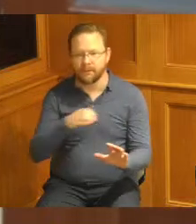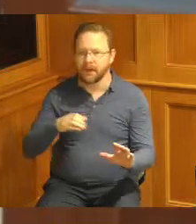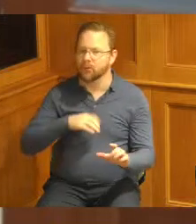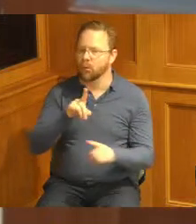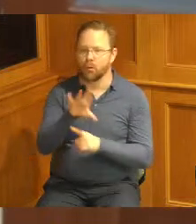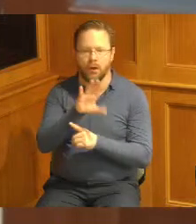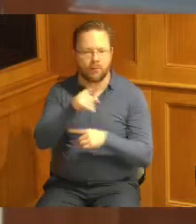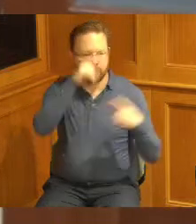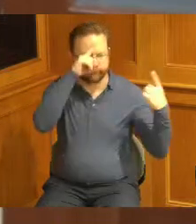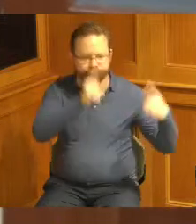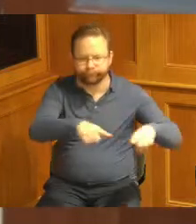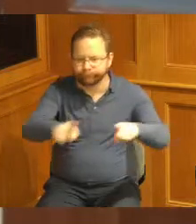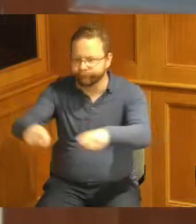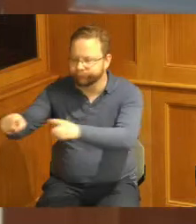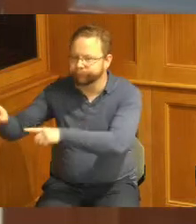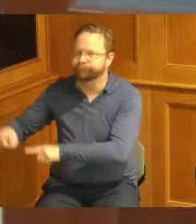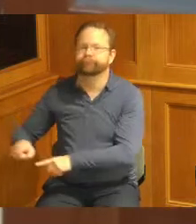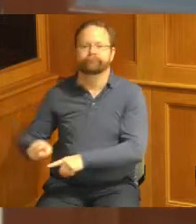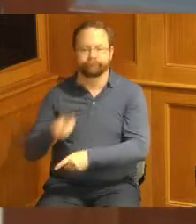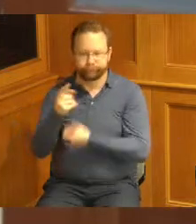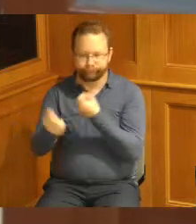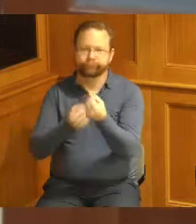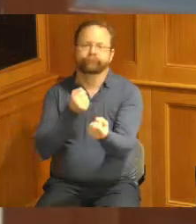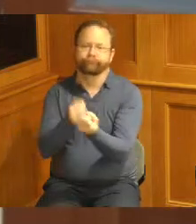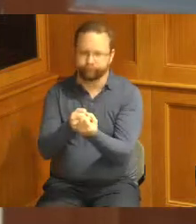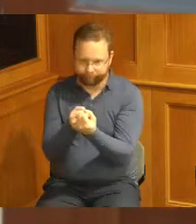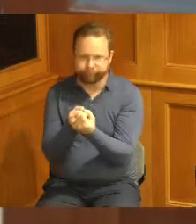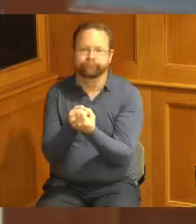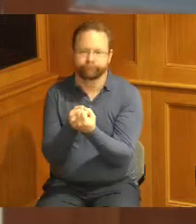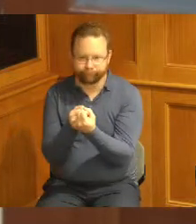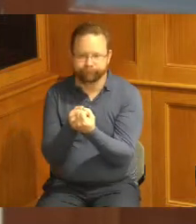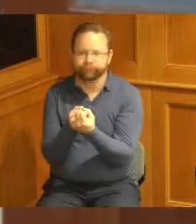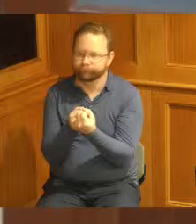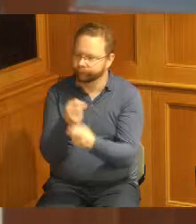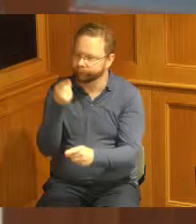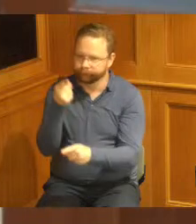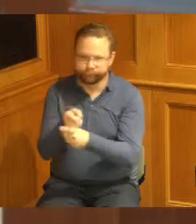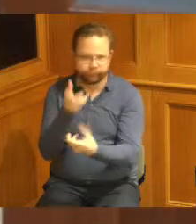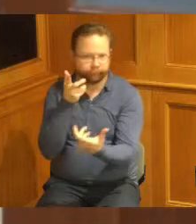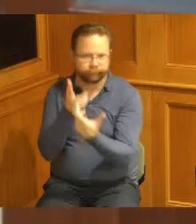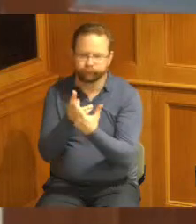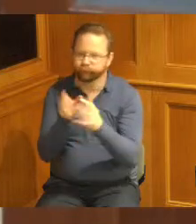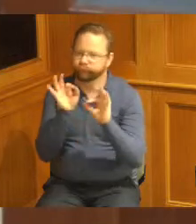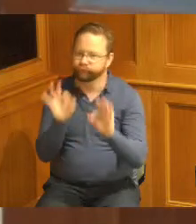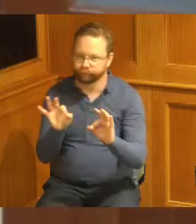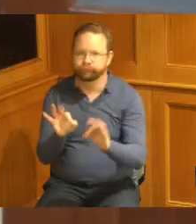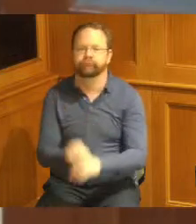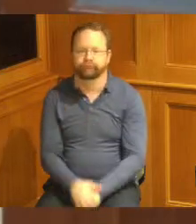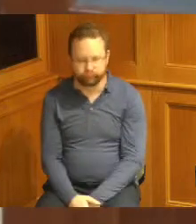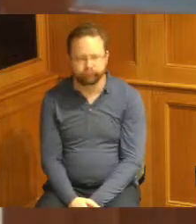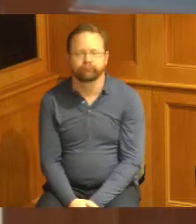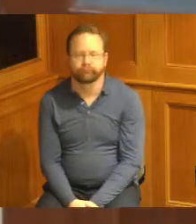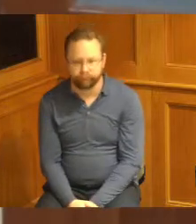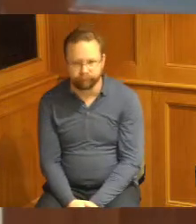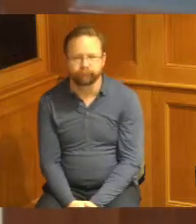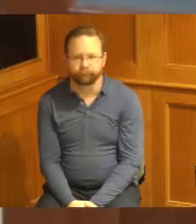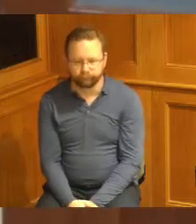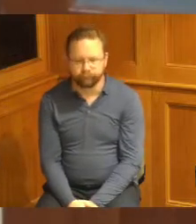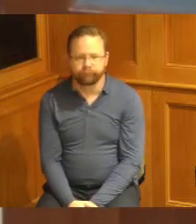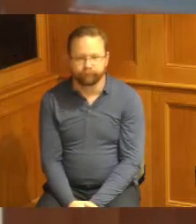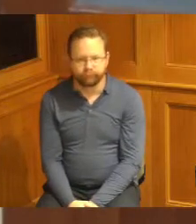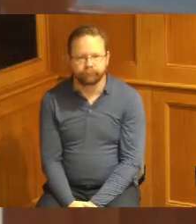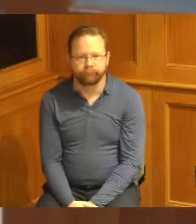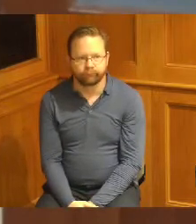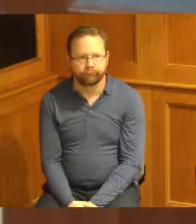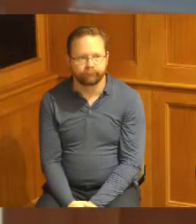unanimous feeling among the council members that the requested enterprise zone agreement be approved.